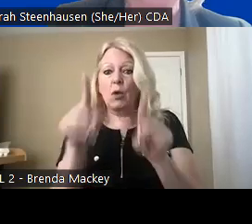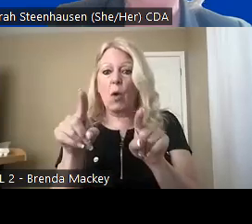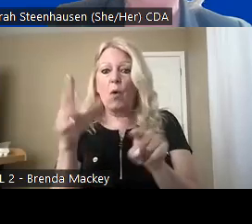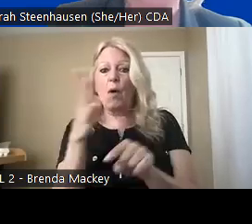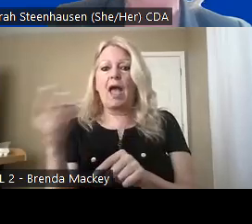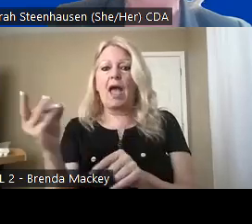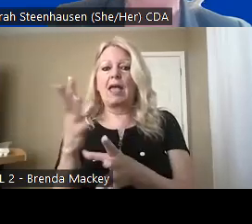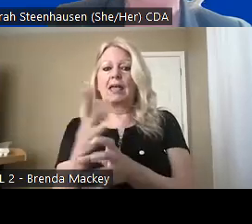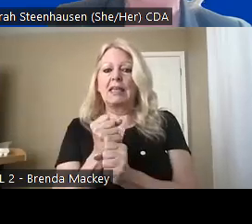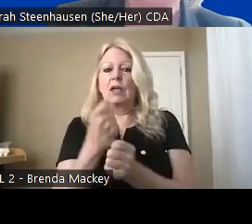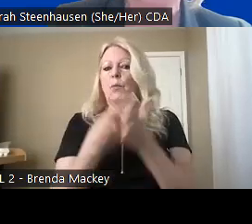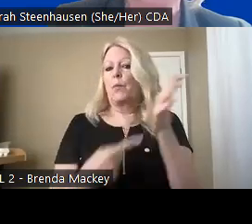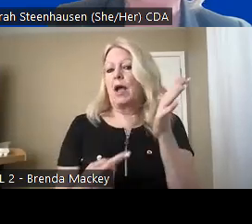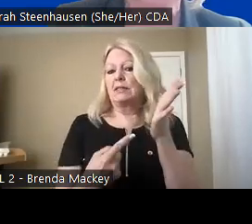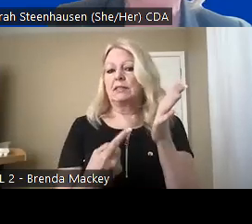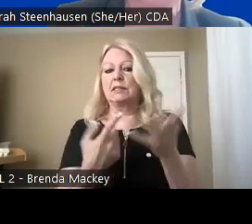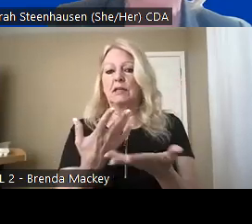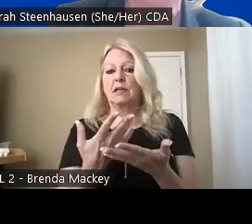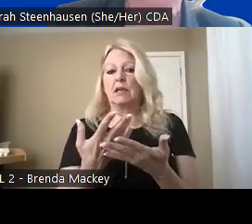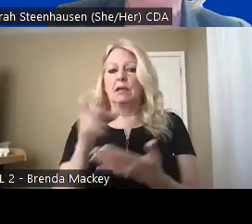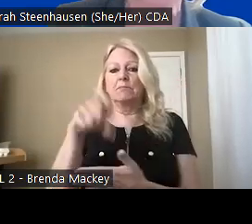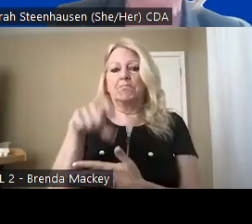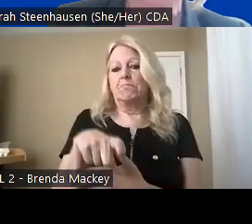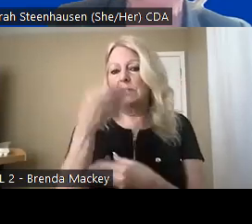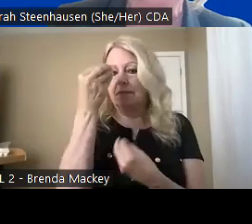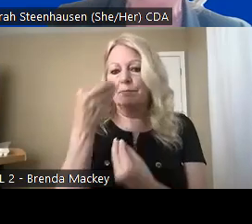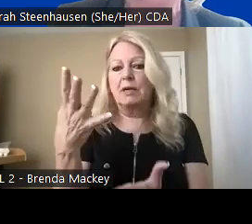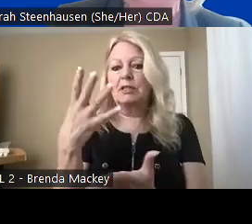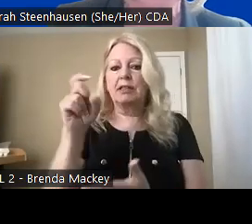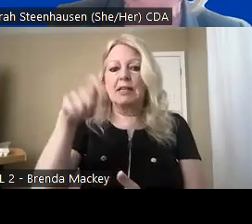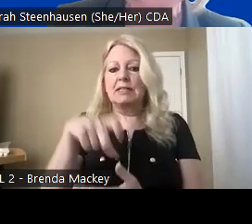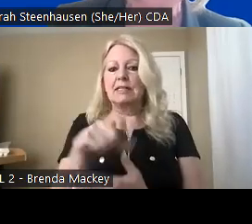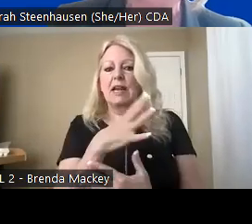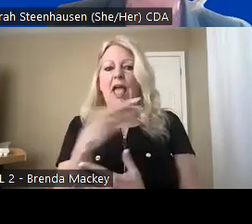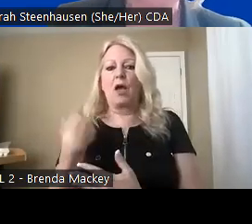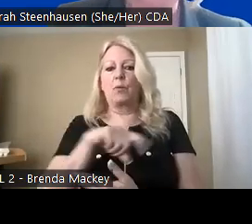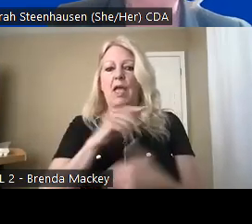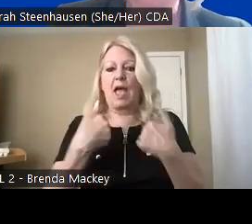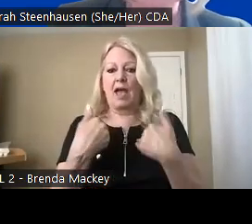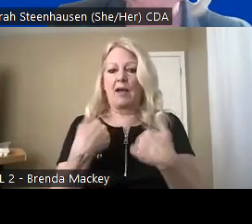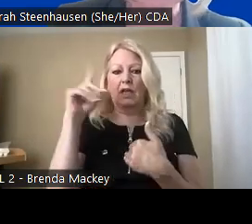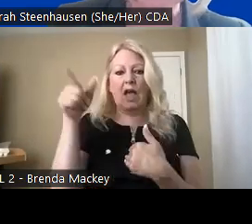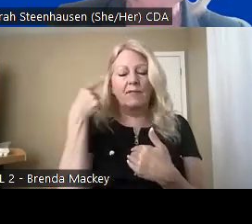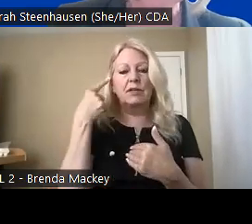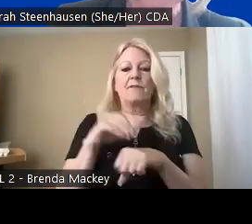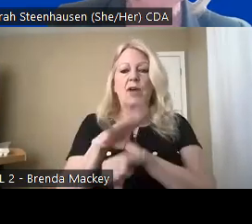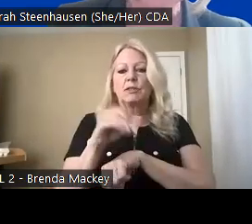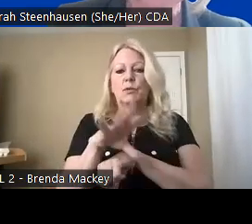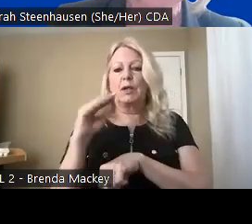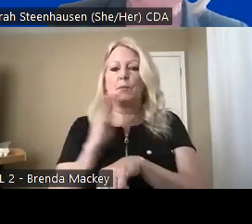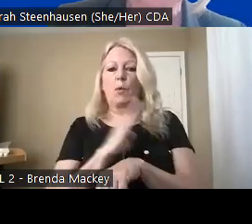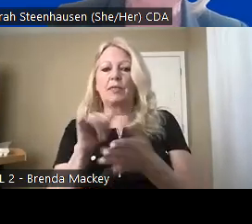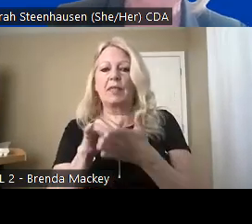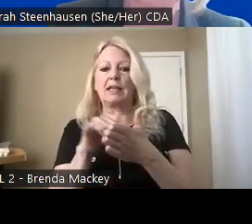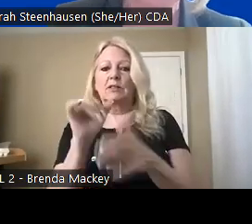local partners. We have a governing advisory board at the state level that's working on this. And we're just at the beginning, but it's